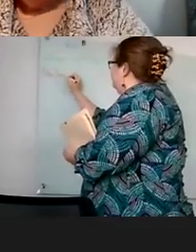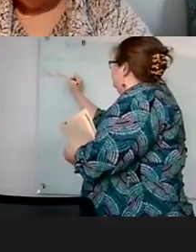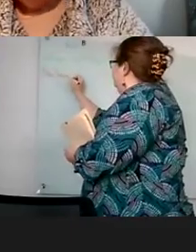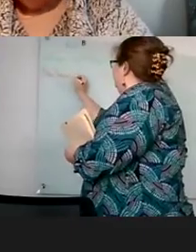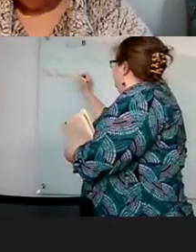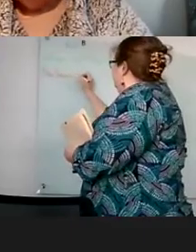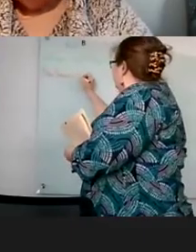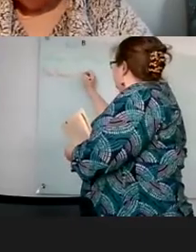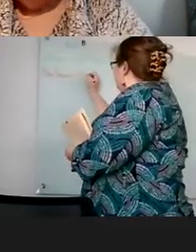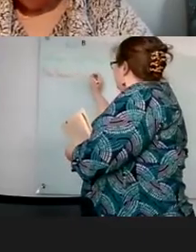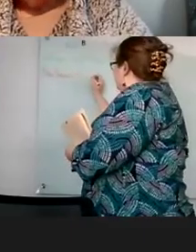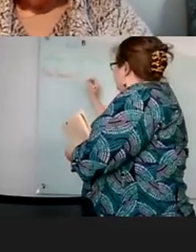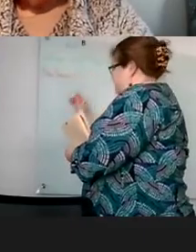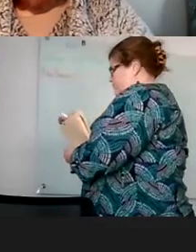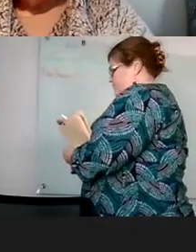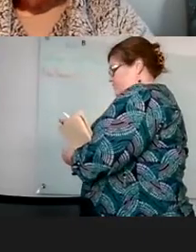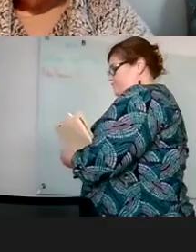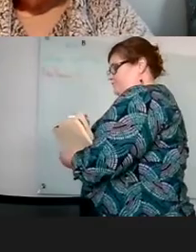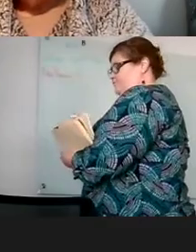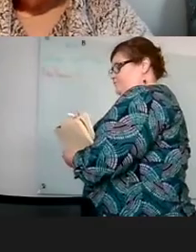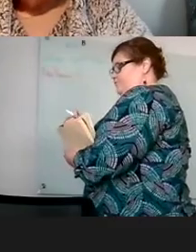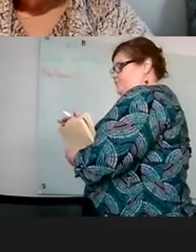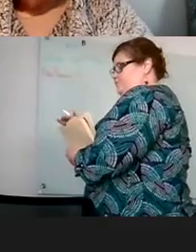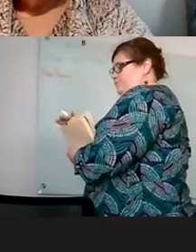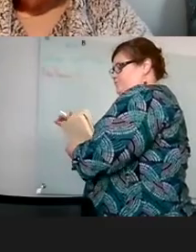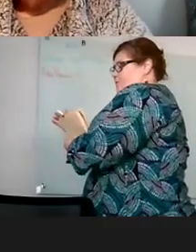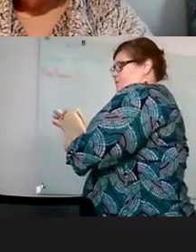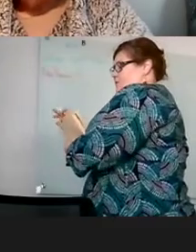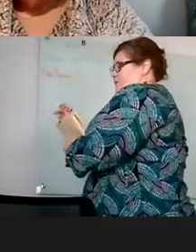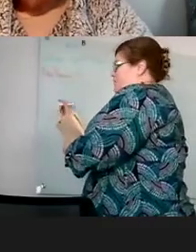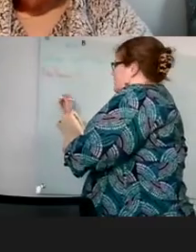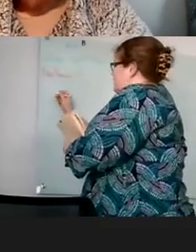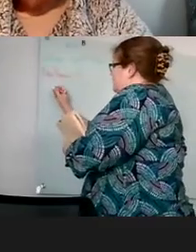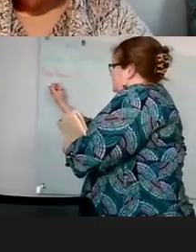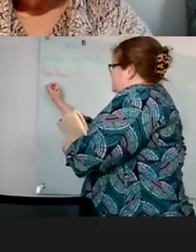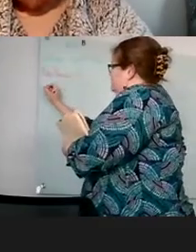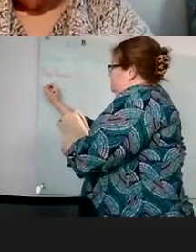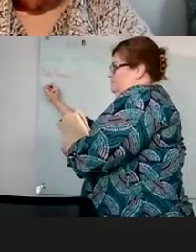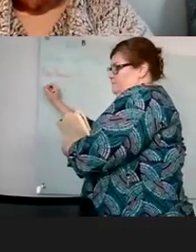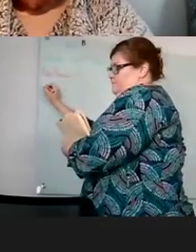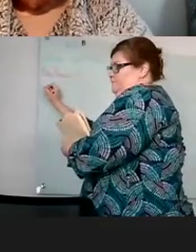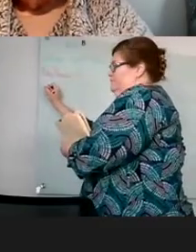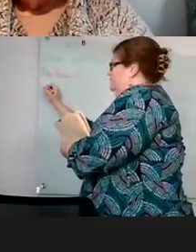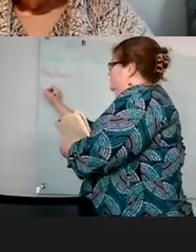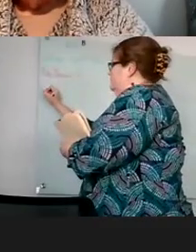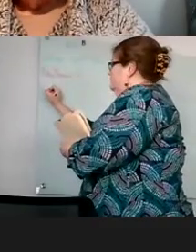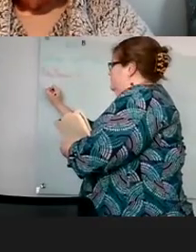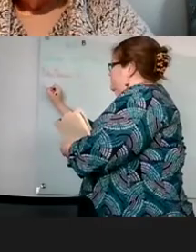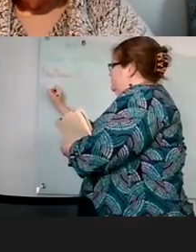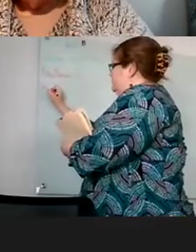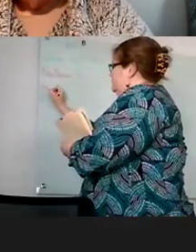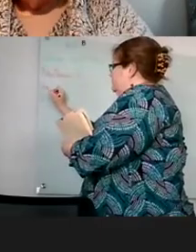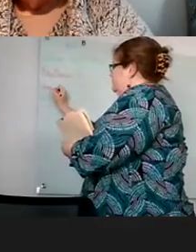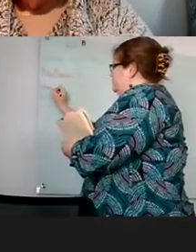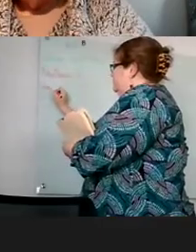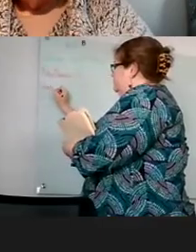workforces are a stronger representation of our community all the way around. So when people with